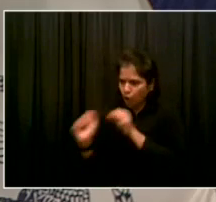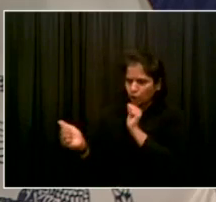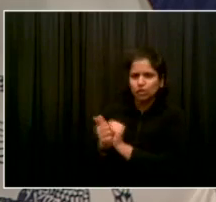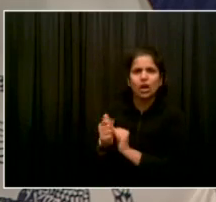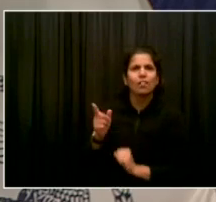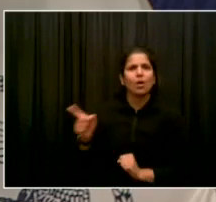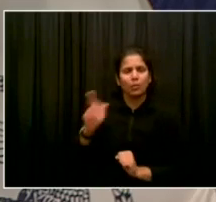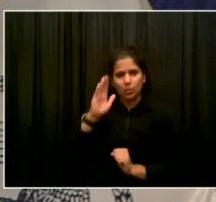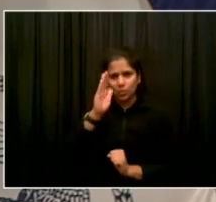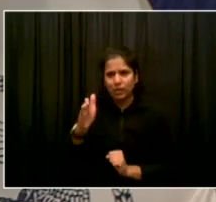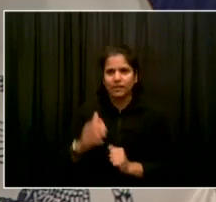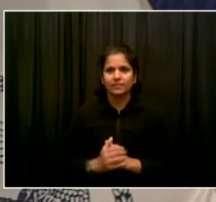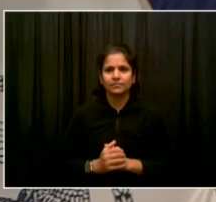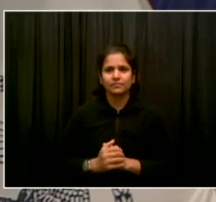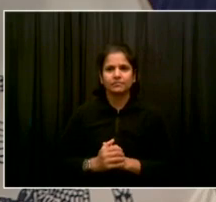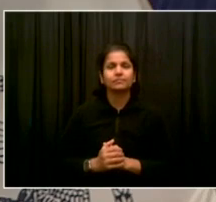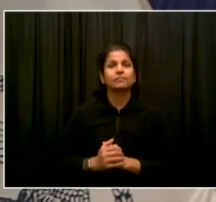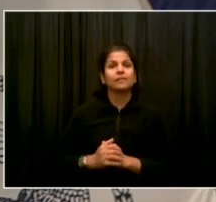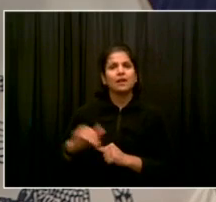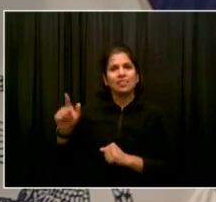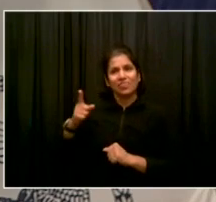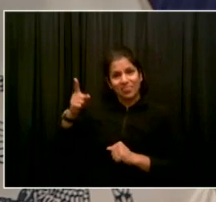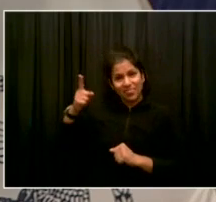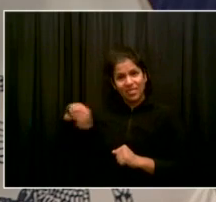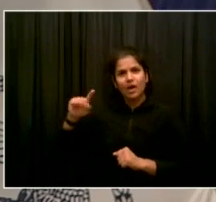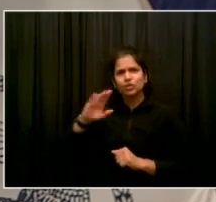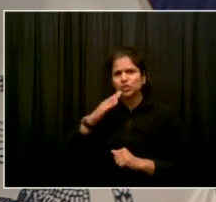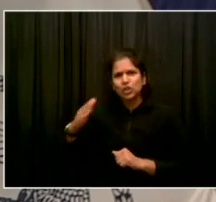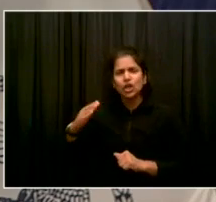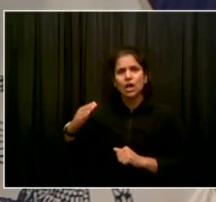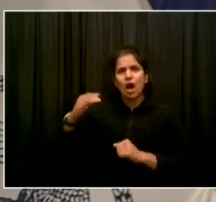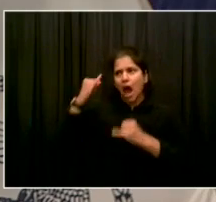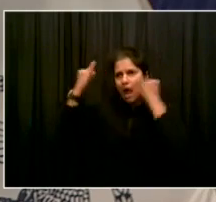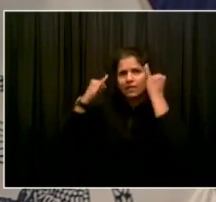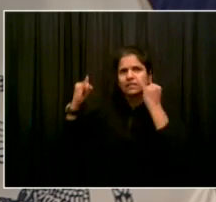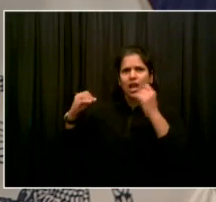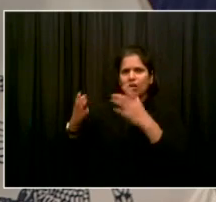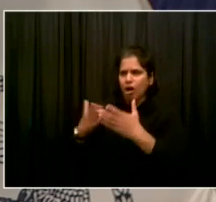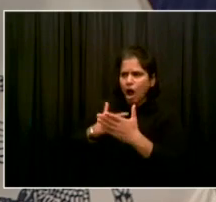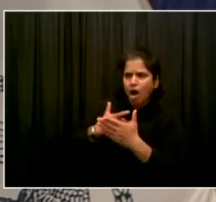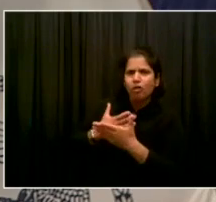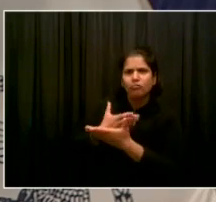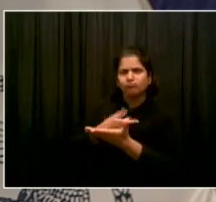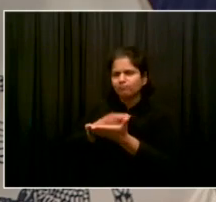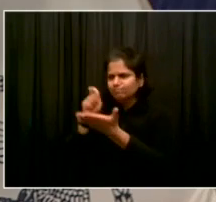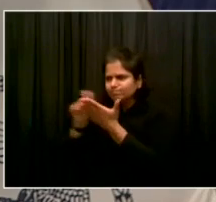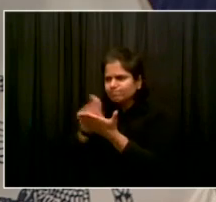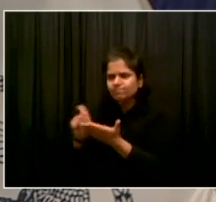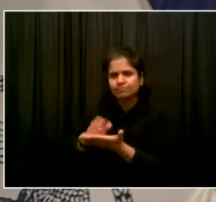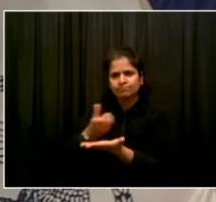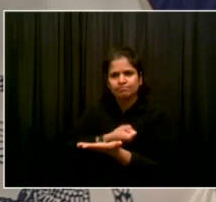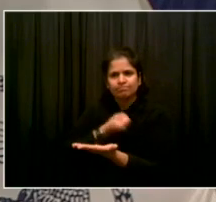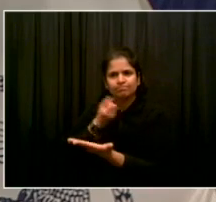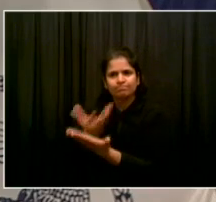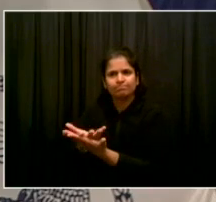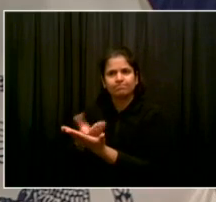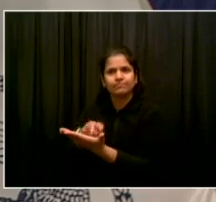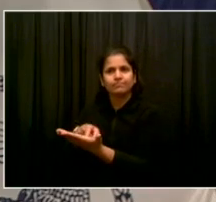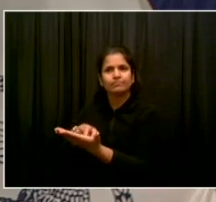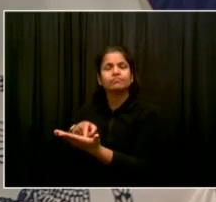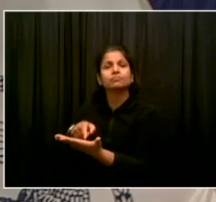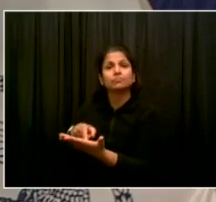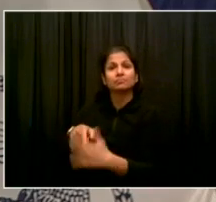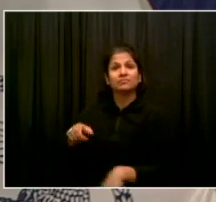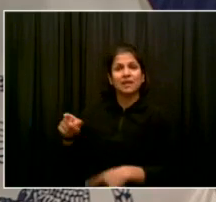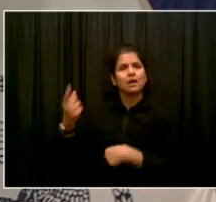that they felt really reflected their values and concerns, they were saying, let's not go back to what was broken about